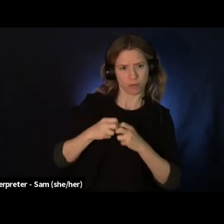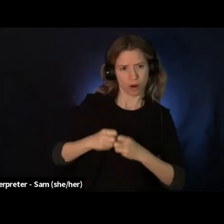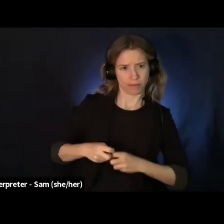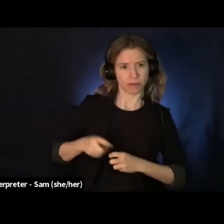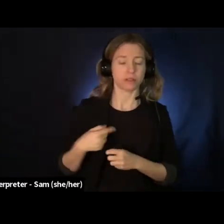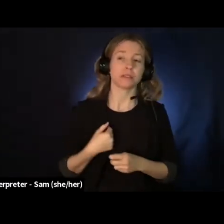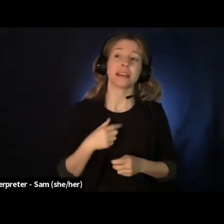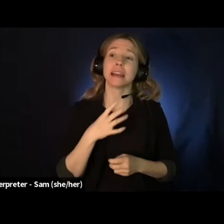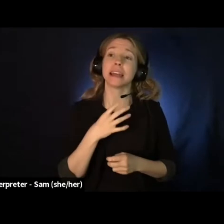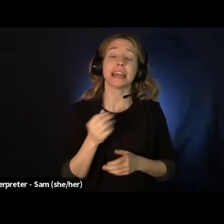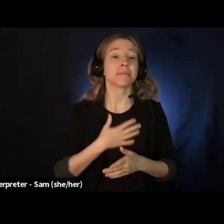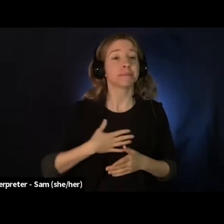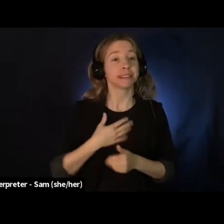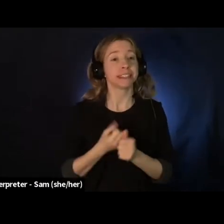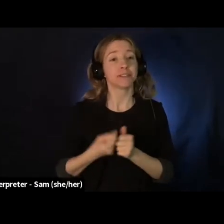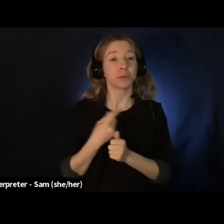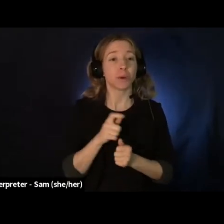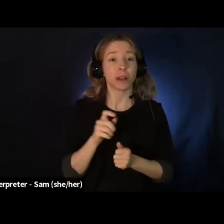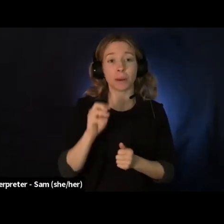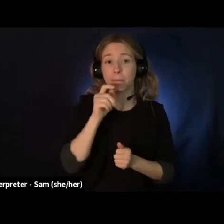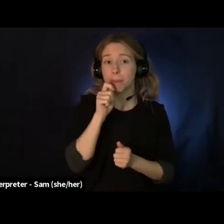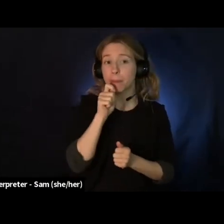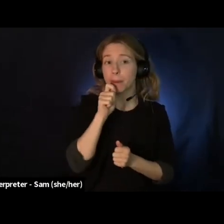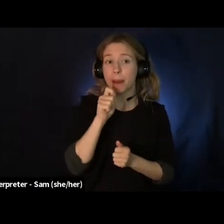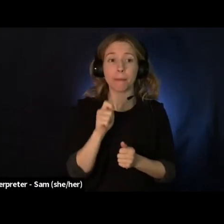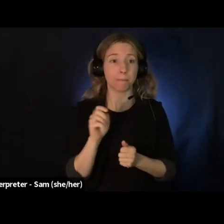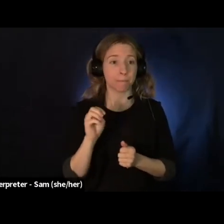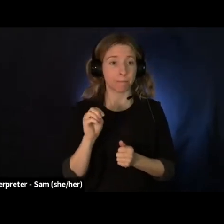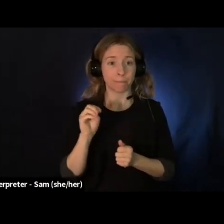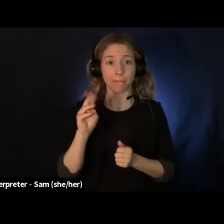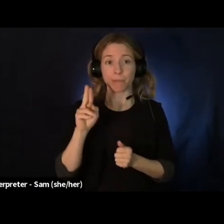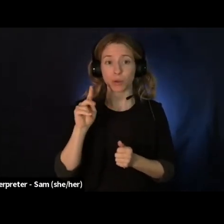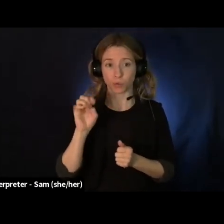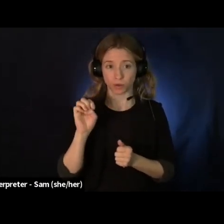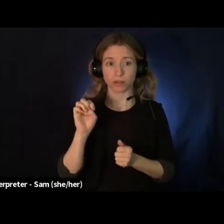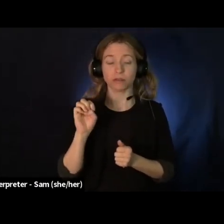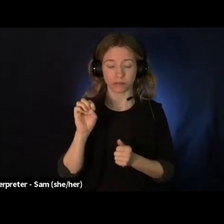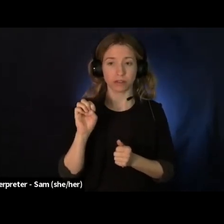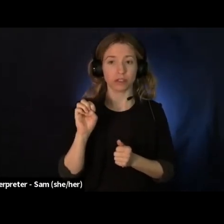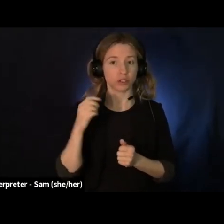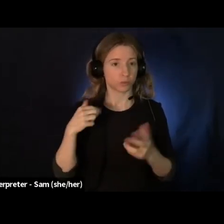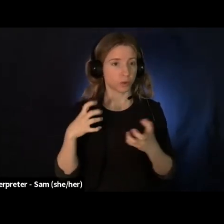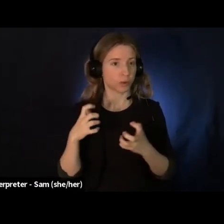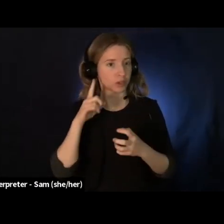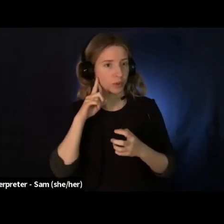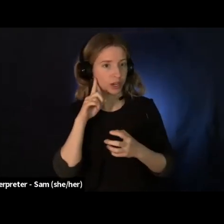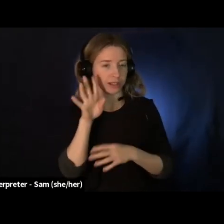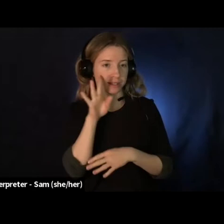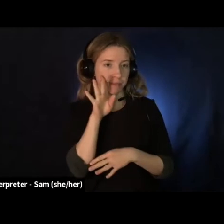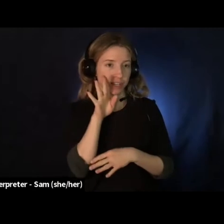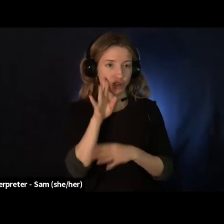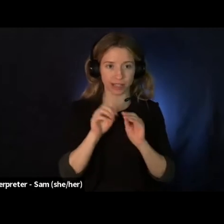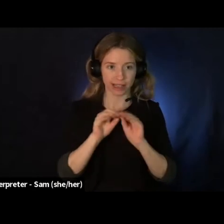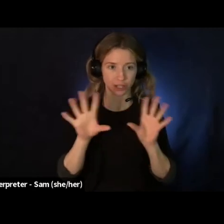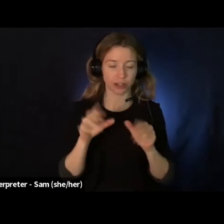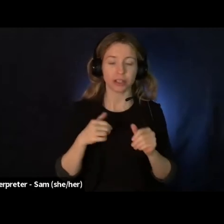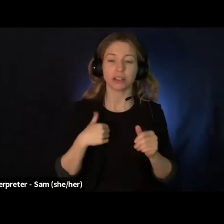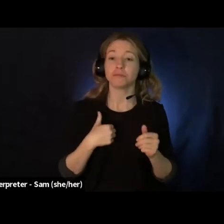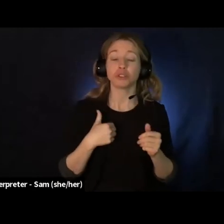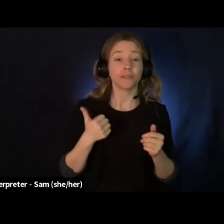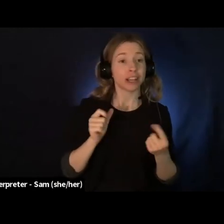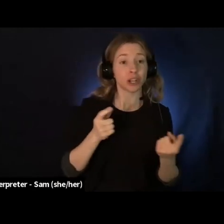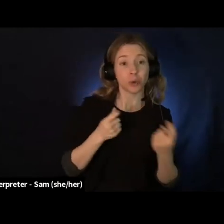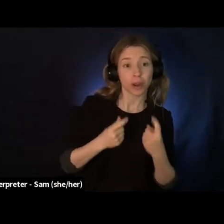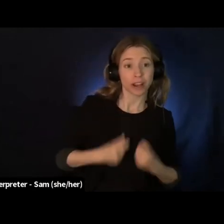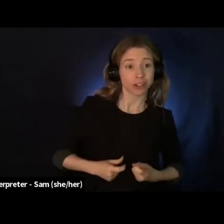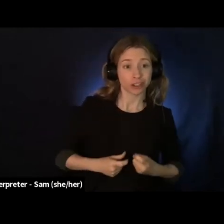speaking so we can hear everyone clearly. We encourage you to use the chat to ask questions and connect with other people on the call. I will collect resources from that and